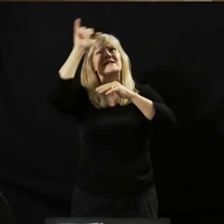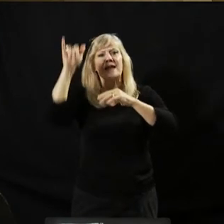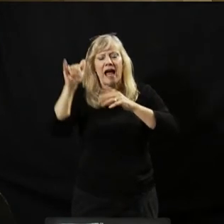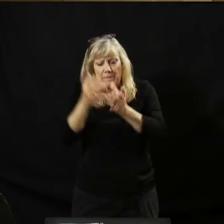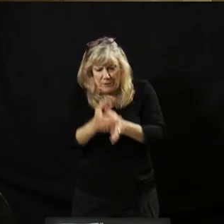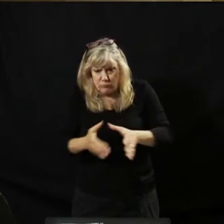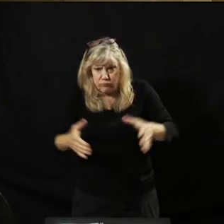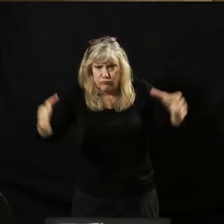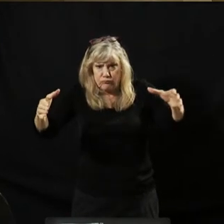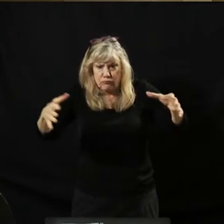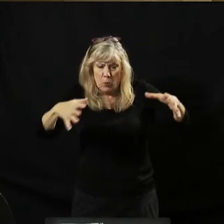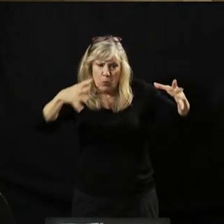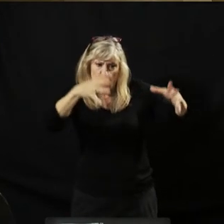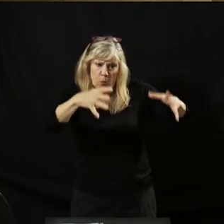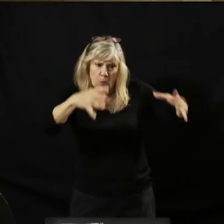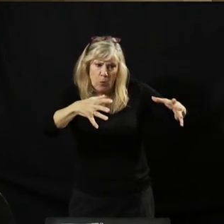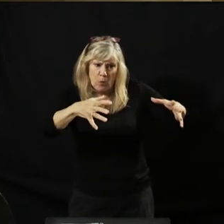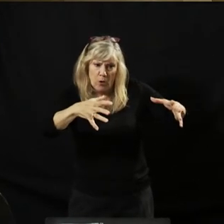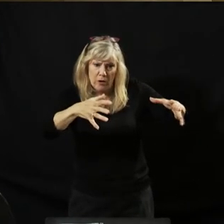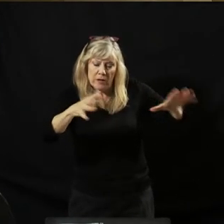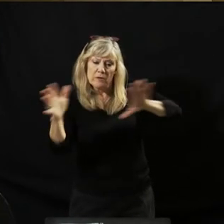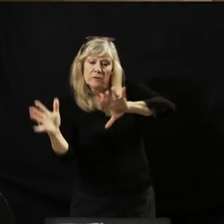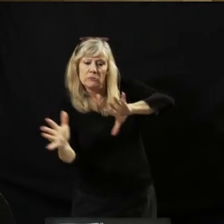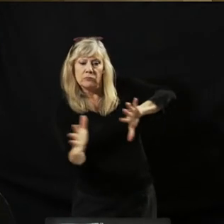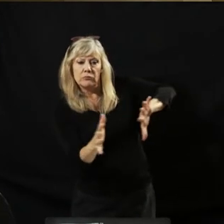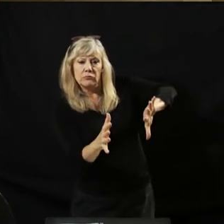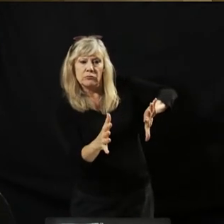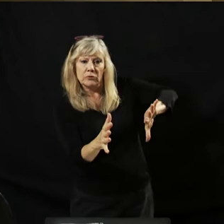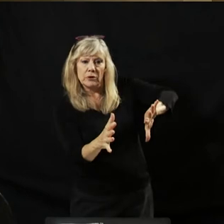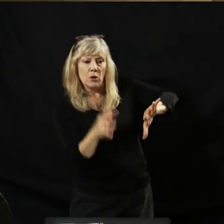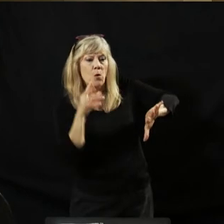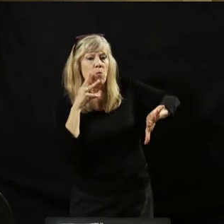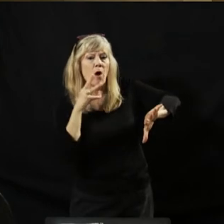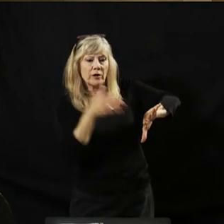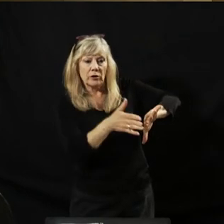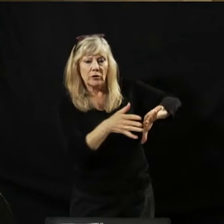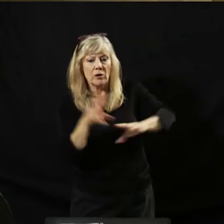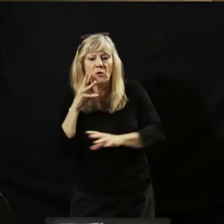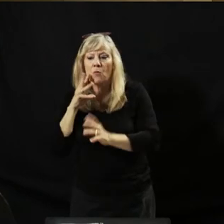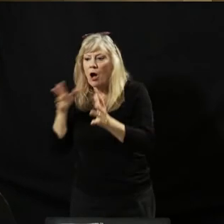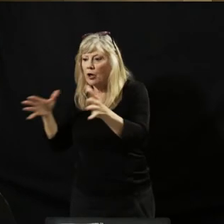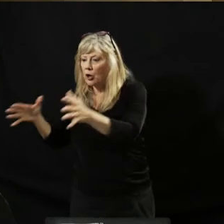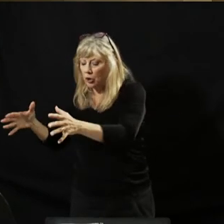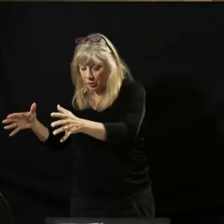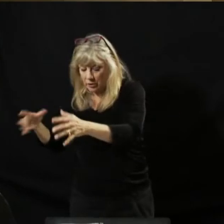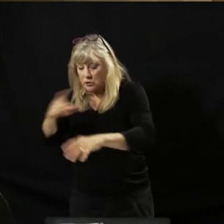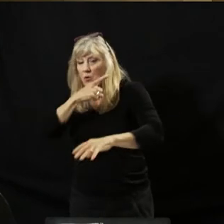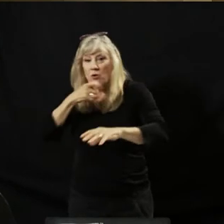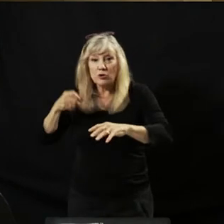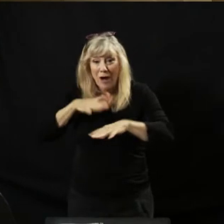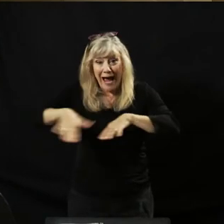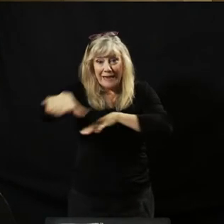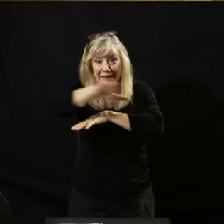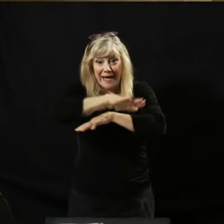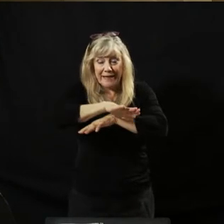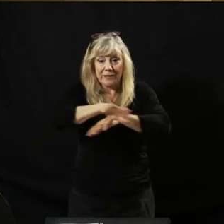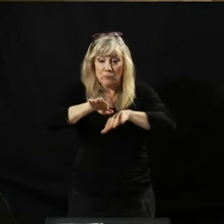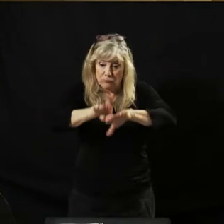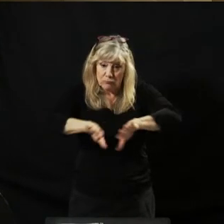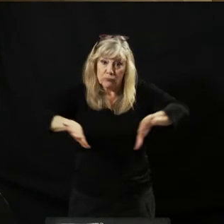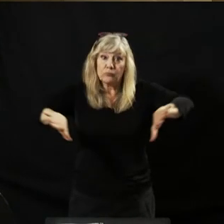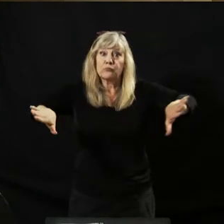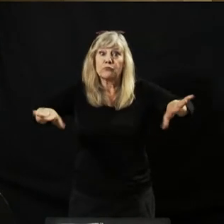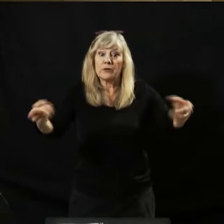basin, so that the dry land may appear." And so it happened. The water under the